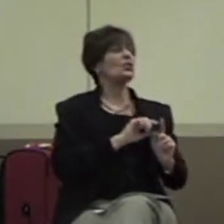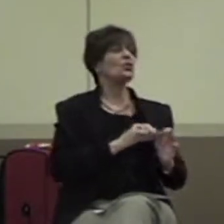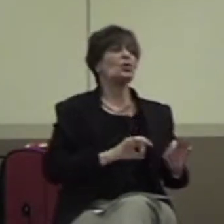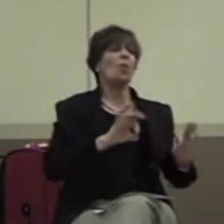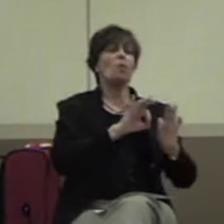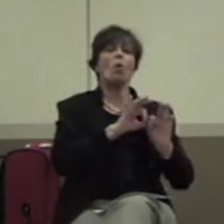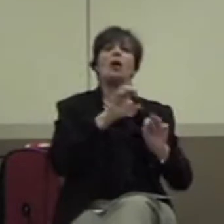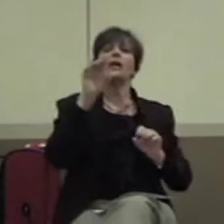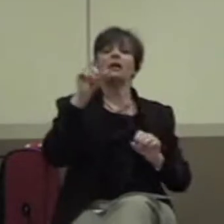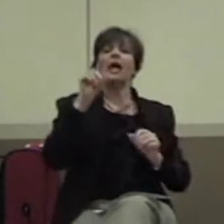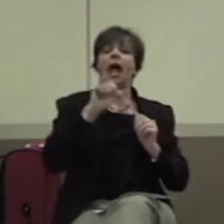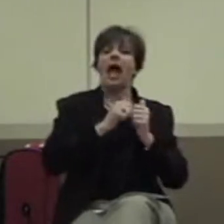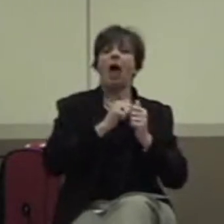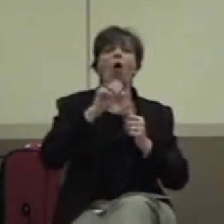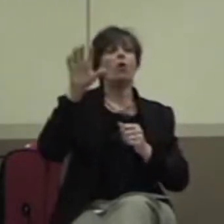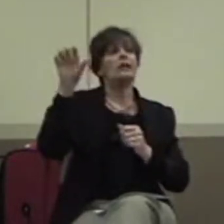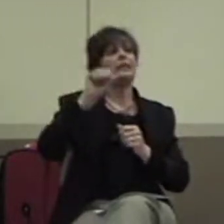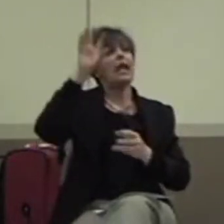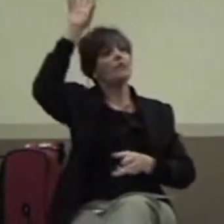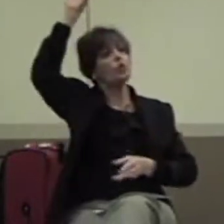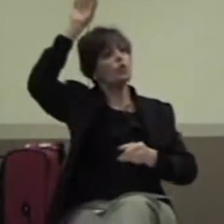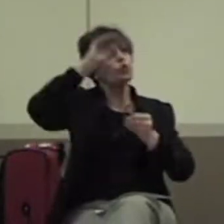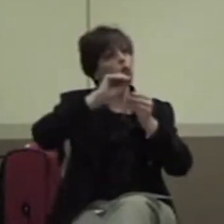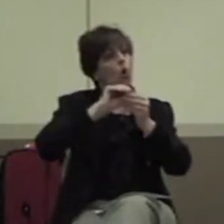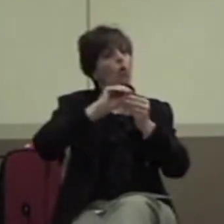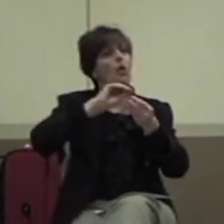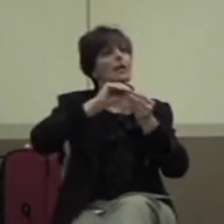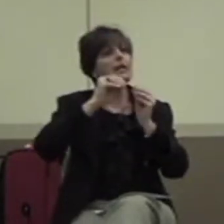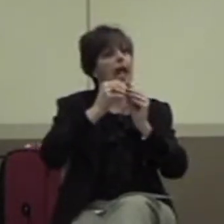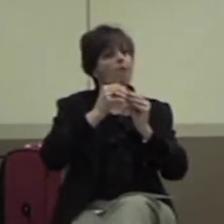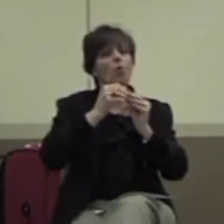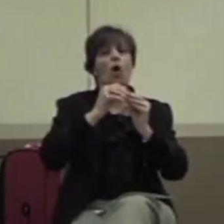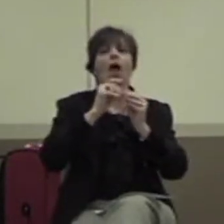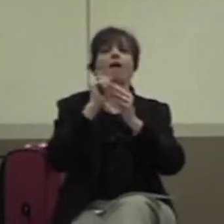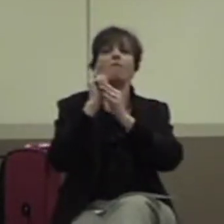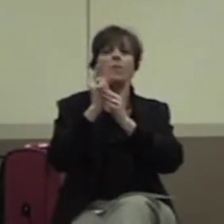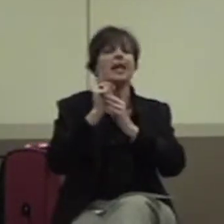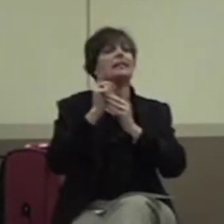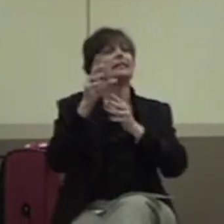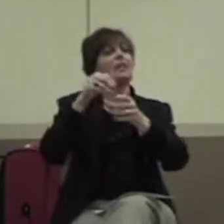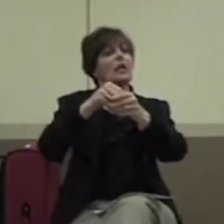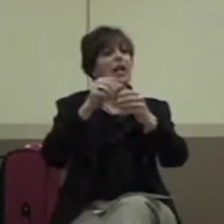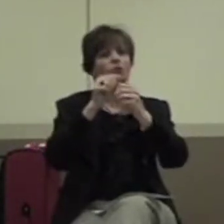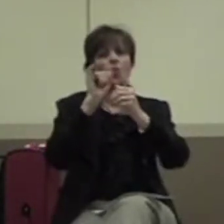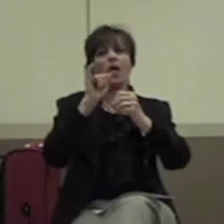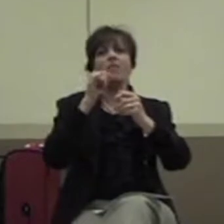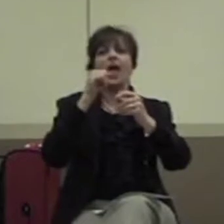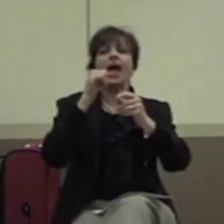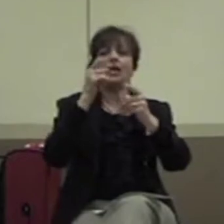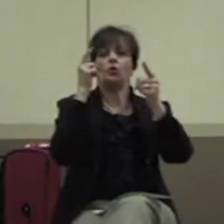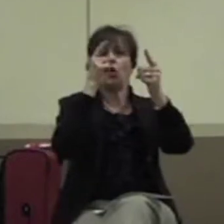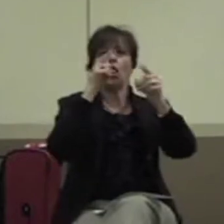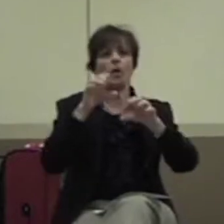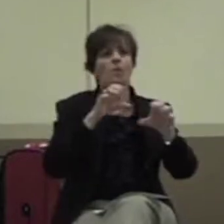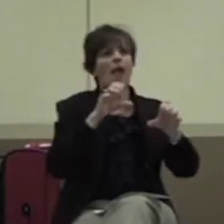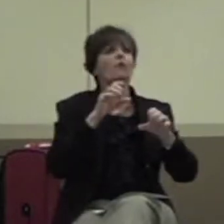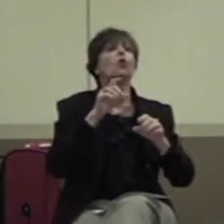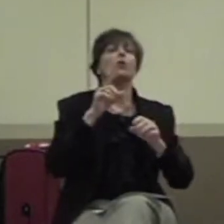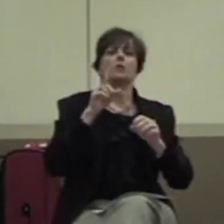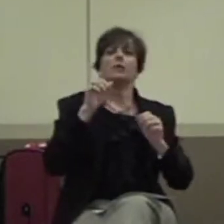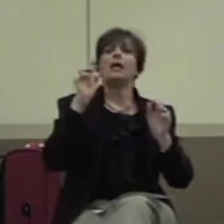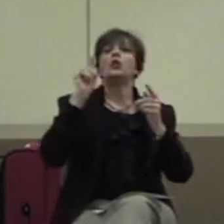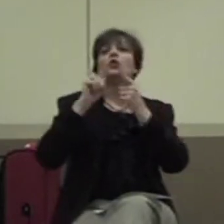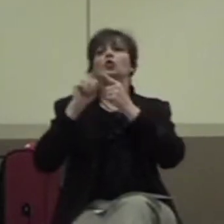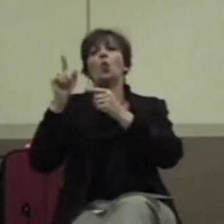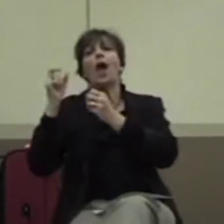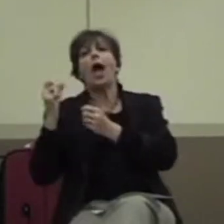baseline by taking the total number of minutes they engaged in target behavior divided by the total number of minutes that we